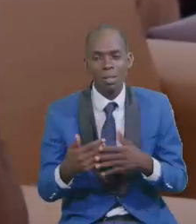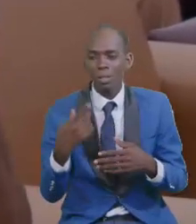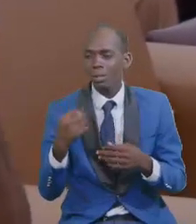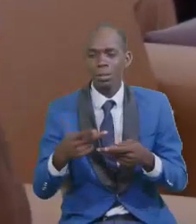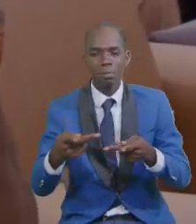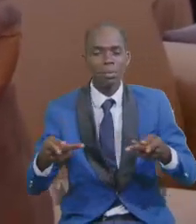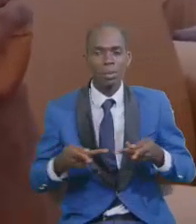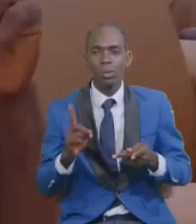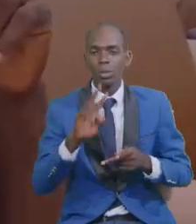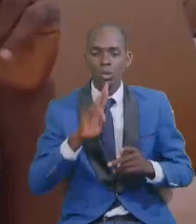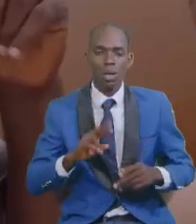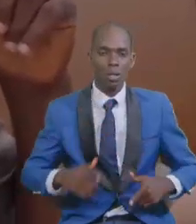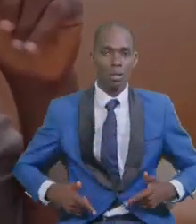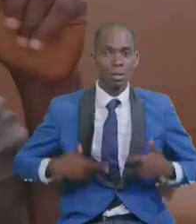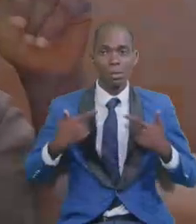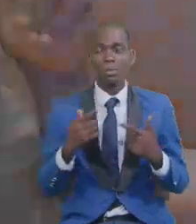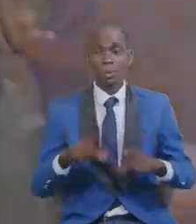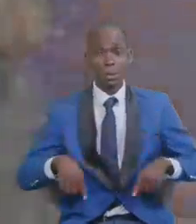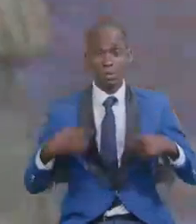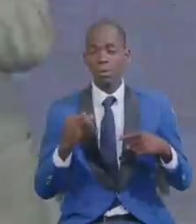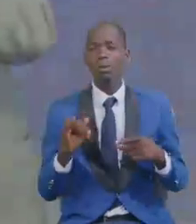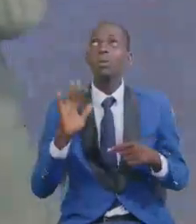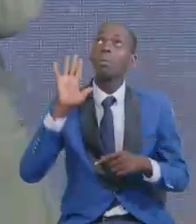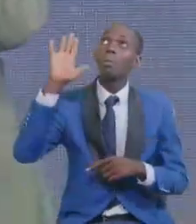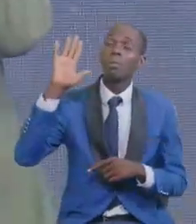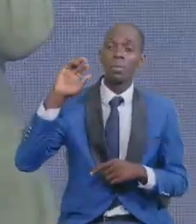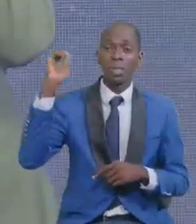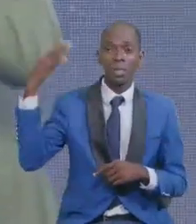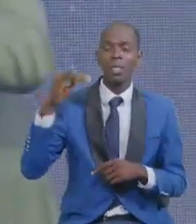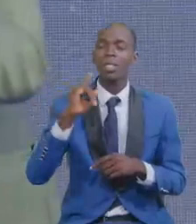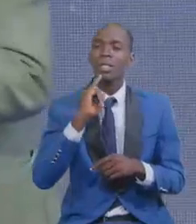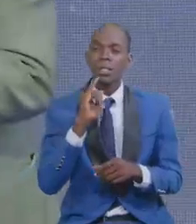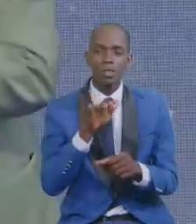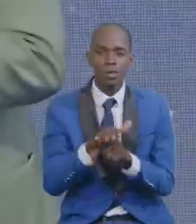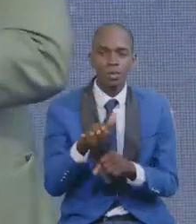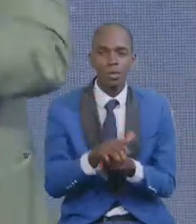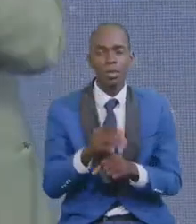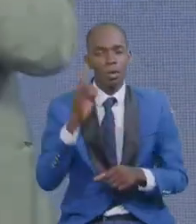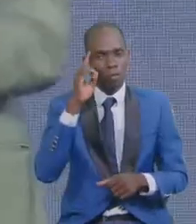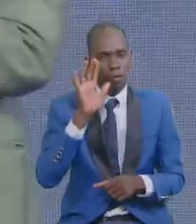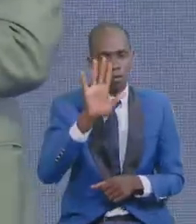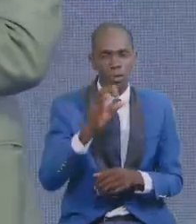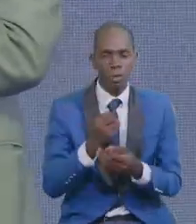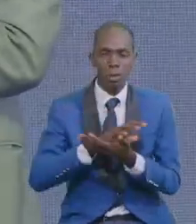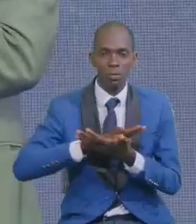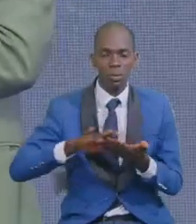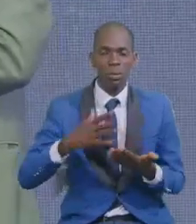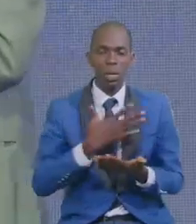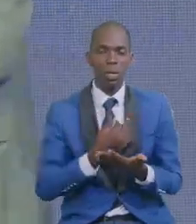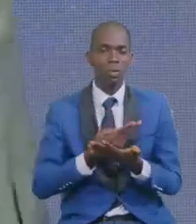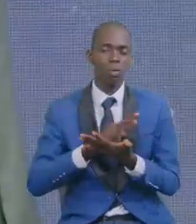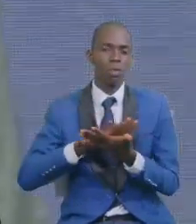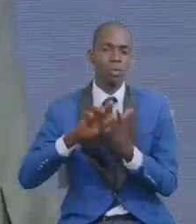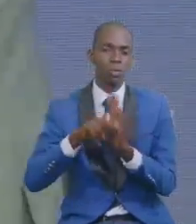live, my grace is sufficient for your sanctification and holiness.